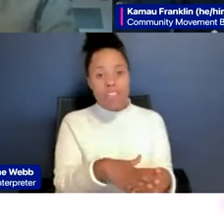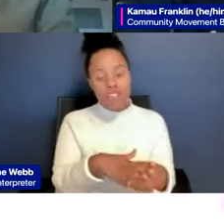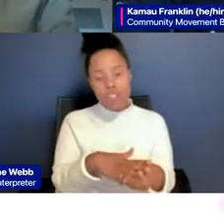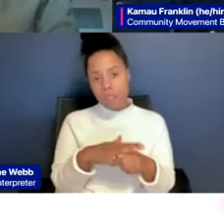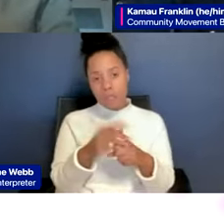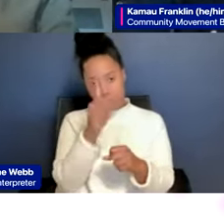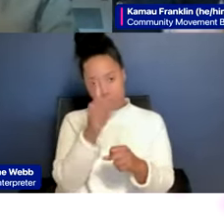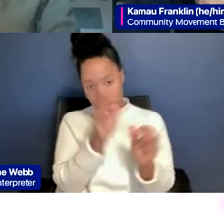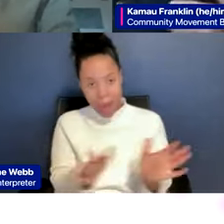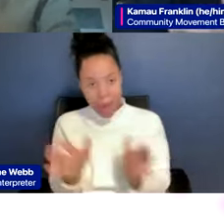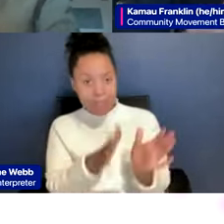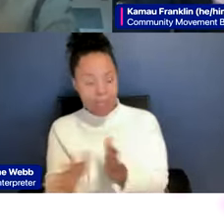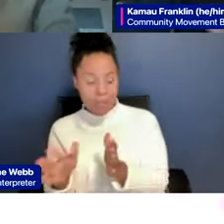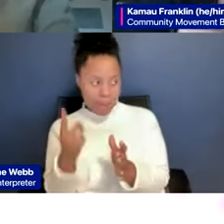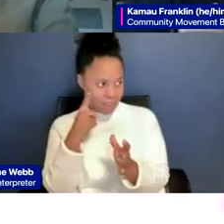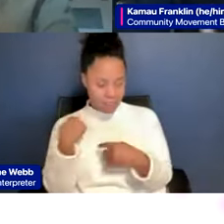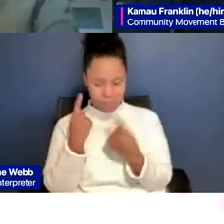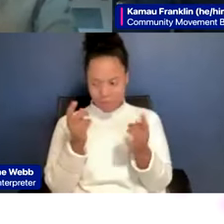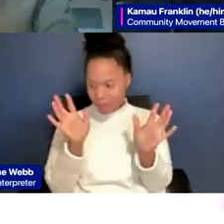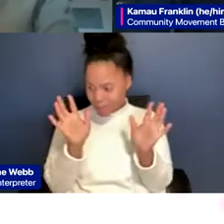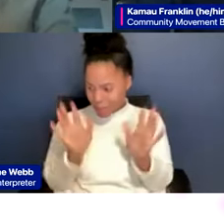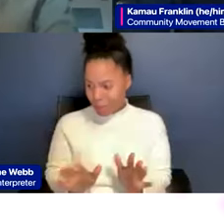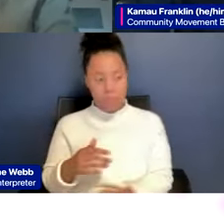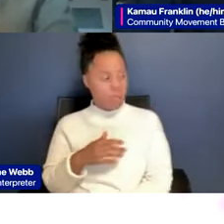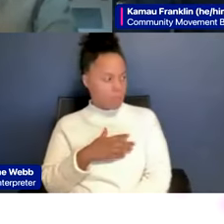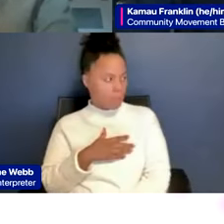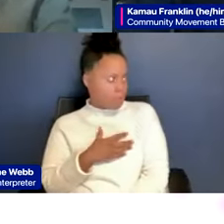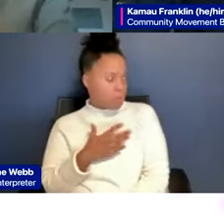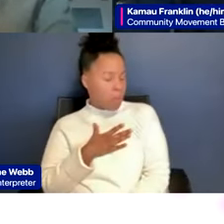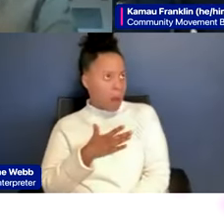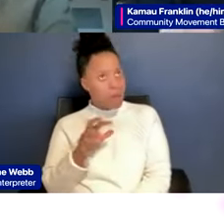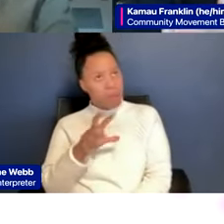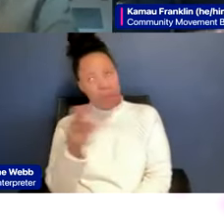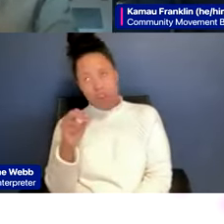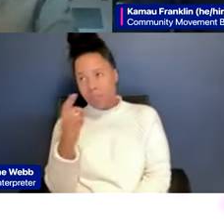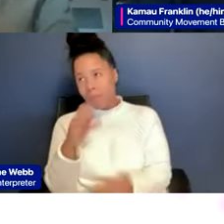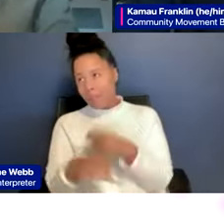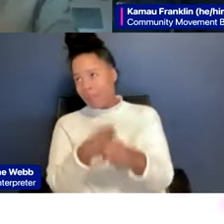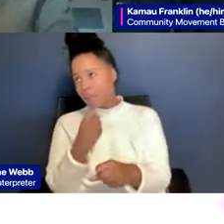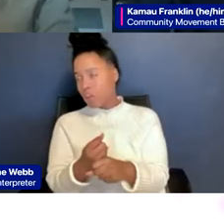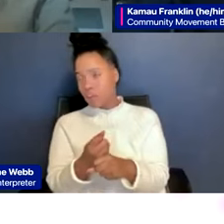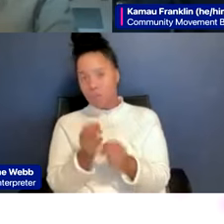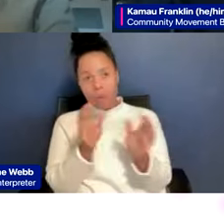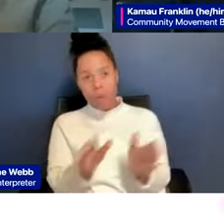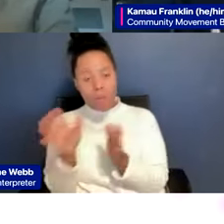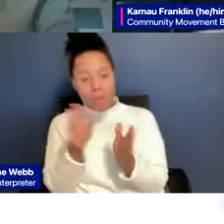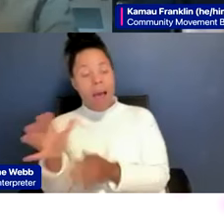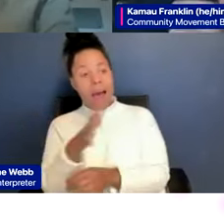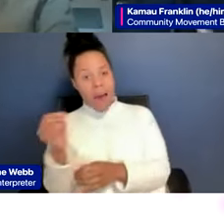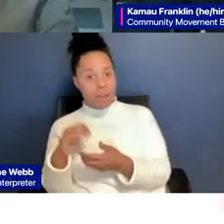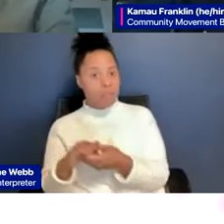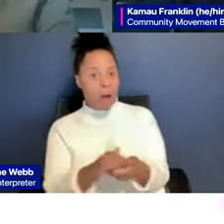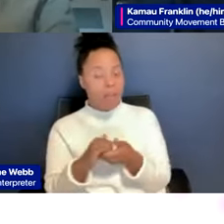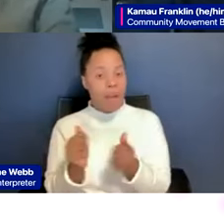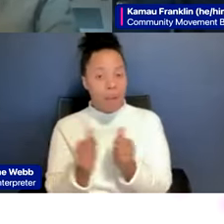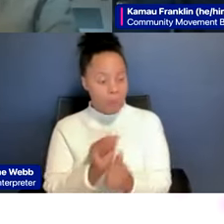fantastic. This is in my, you know, 30 somewhat years of organizing and being in solidarity with Palestine. This is the